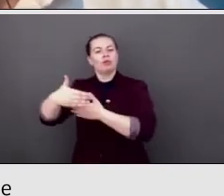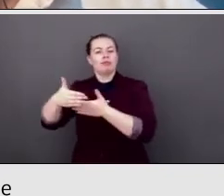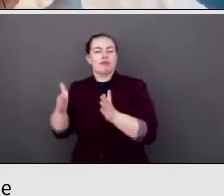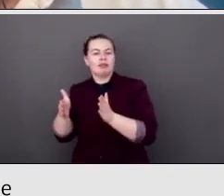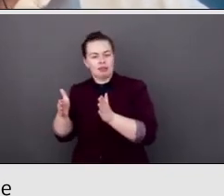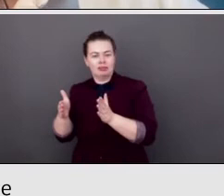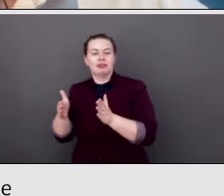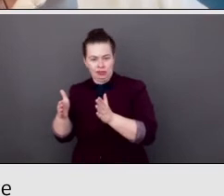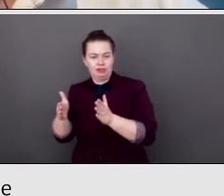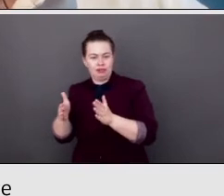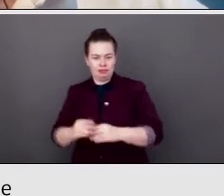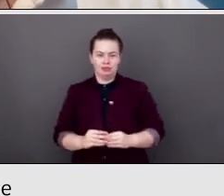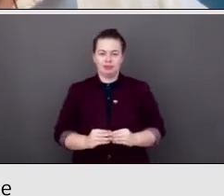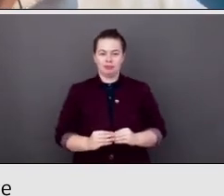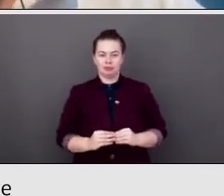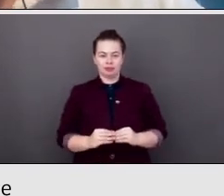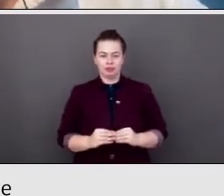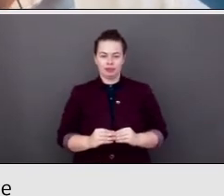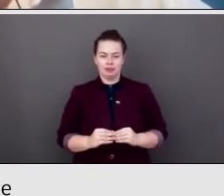analyzed for this.